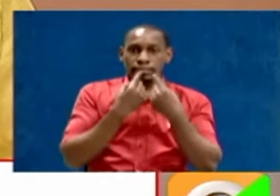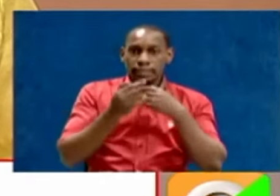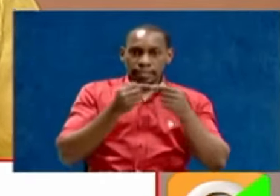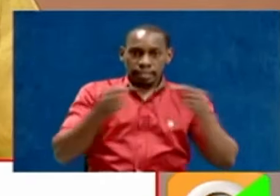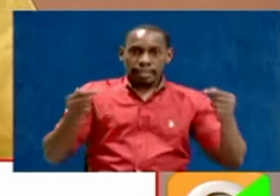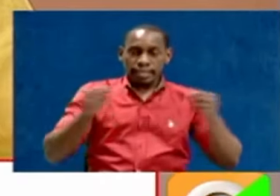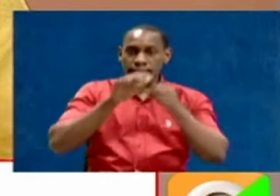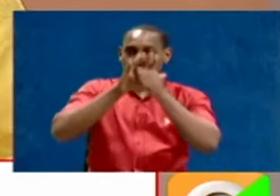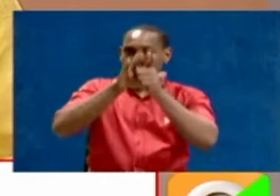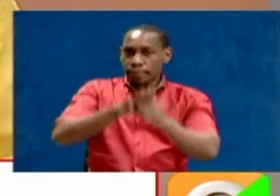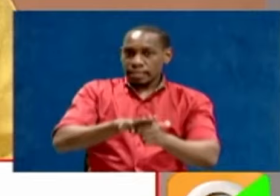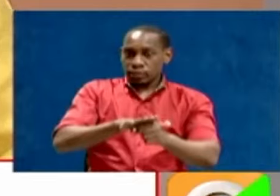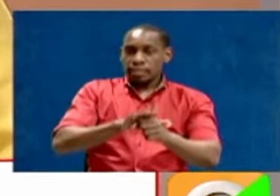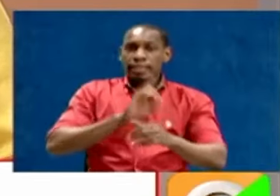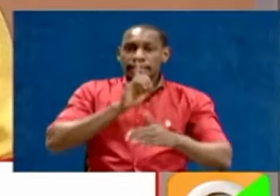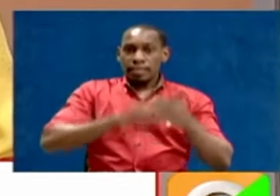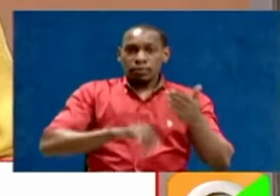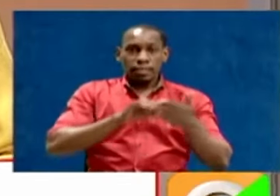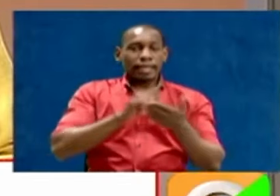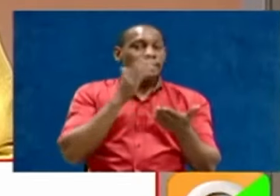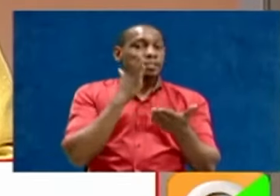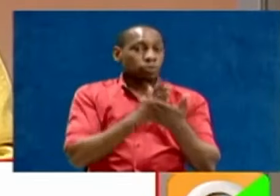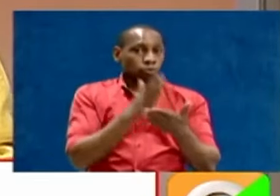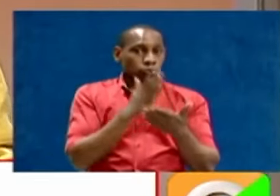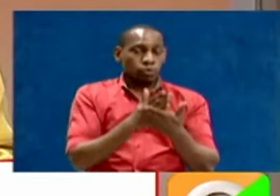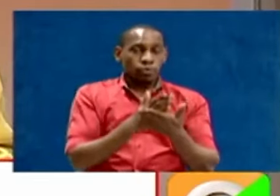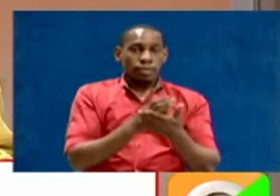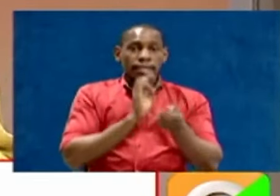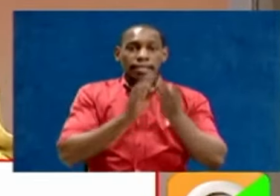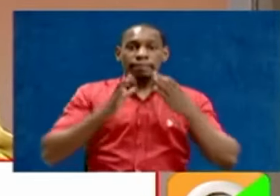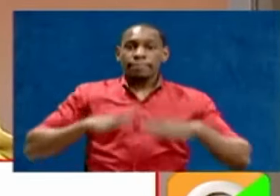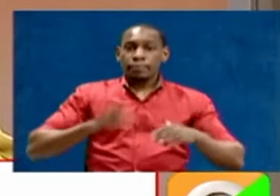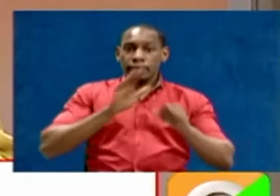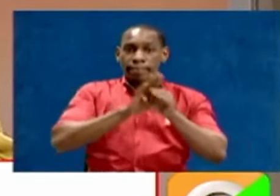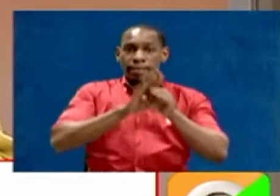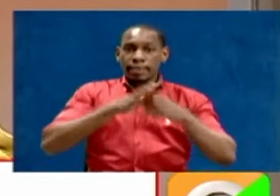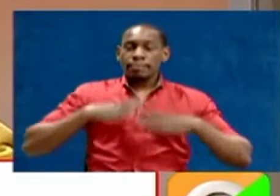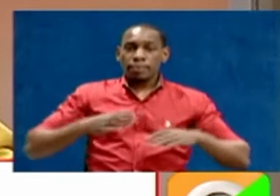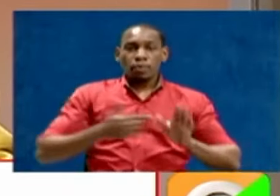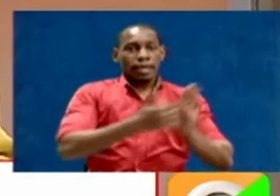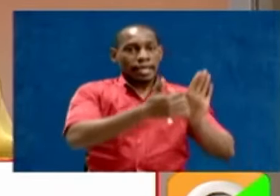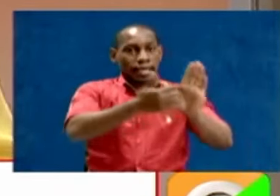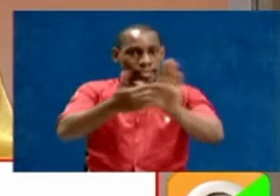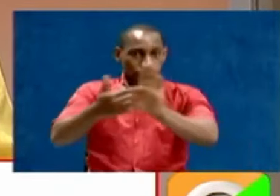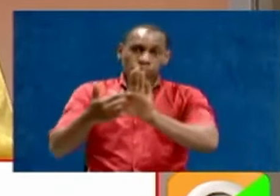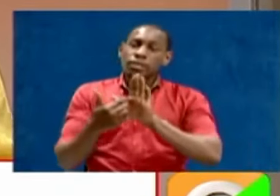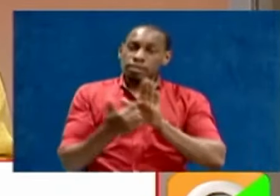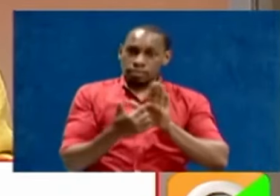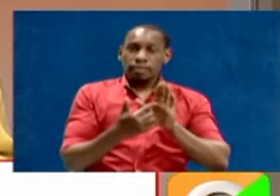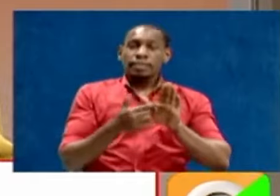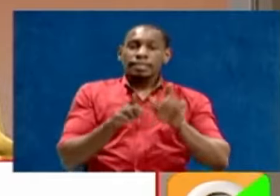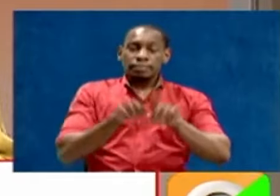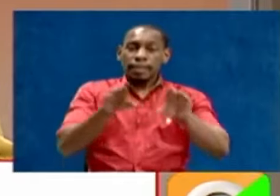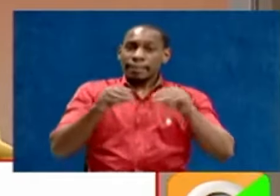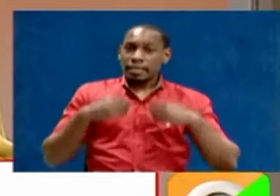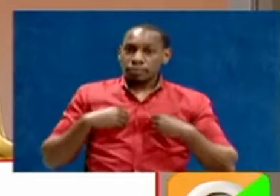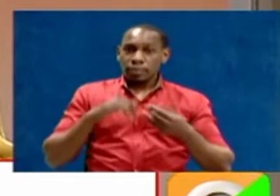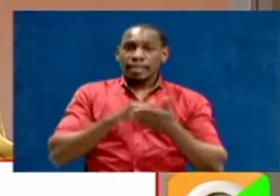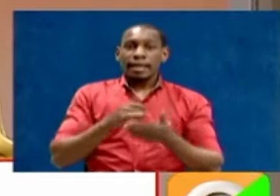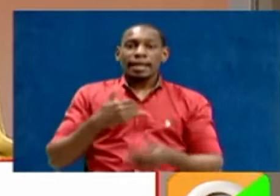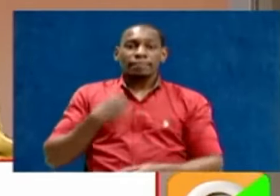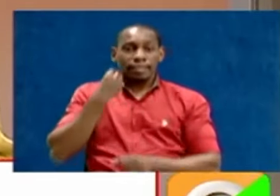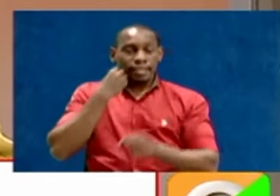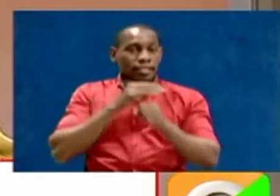against stigma and saying that indeed, if more people come out and actually accept that they are